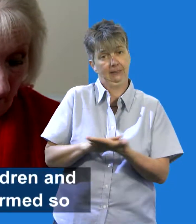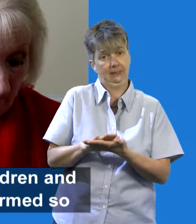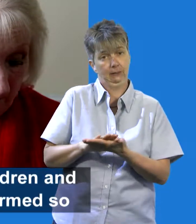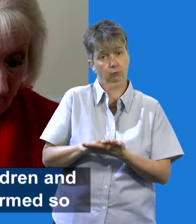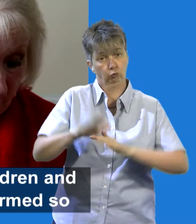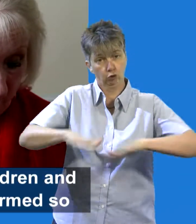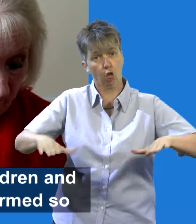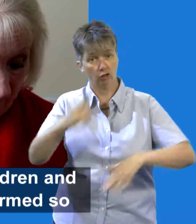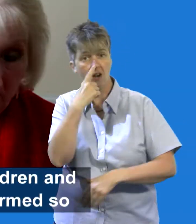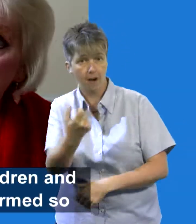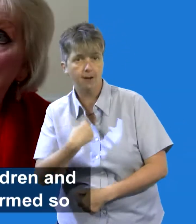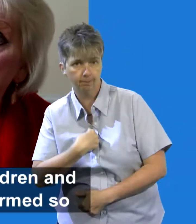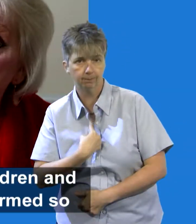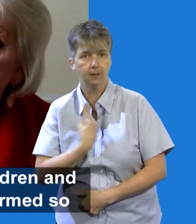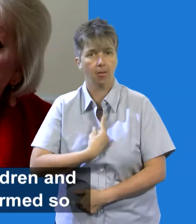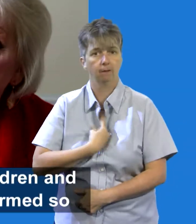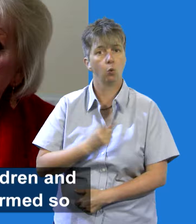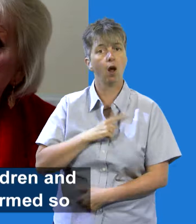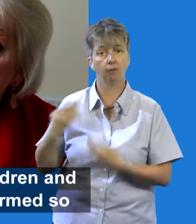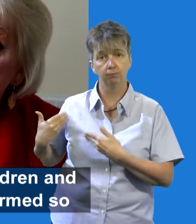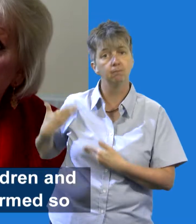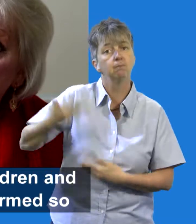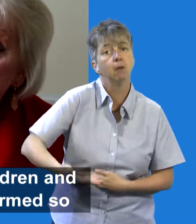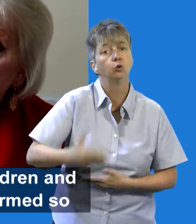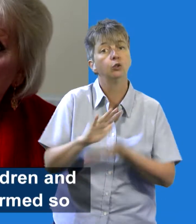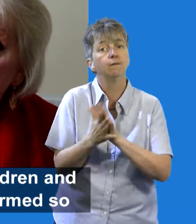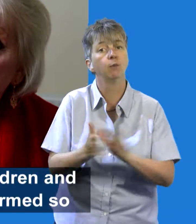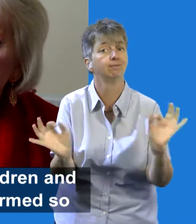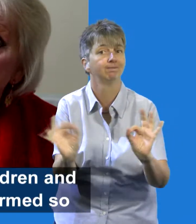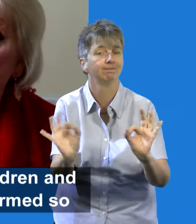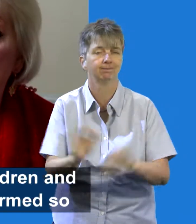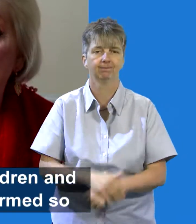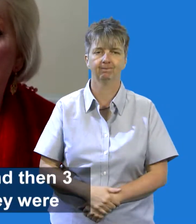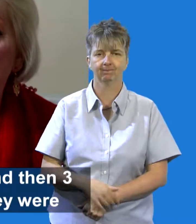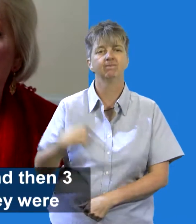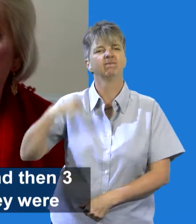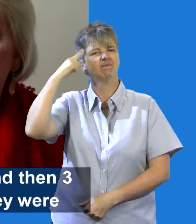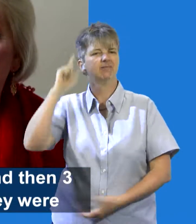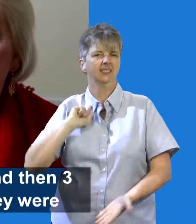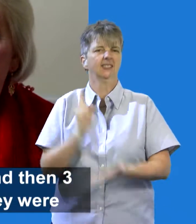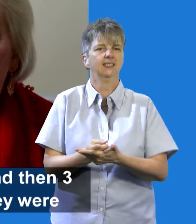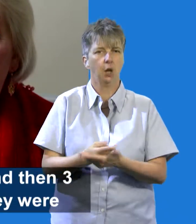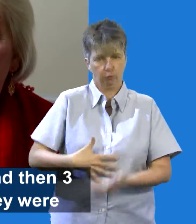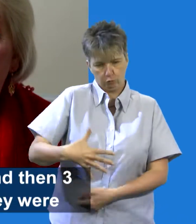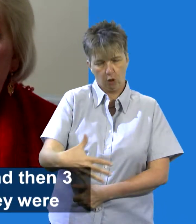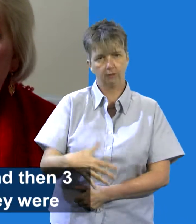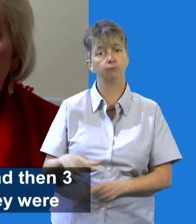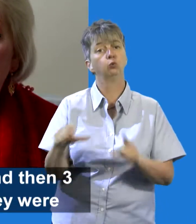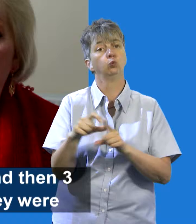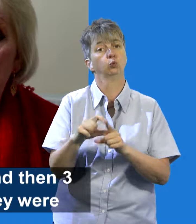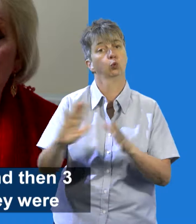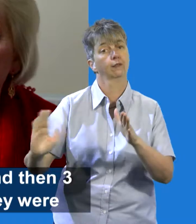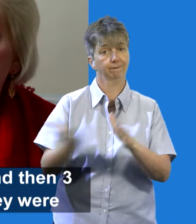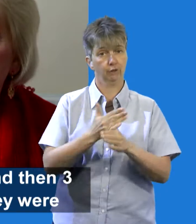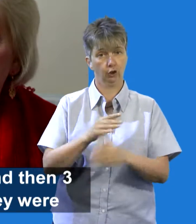But it meant that I could have children and that they wouldn't be born deformed. So I decided to have my daughter, and then 3